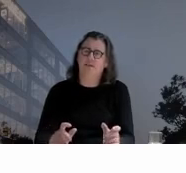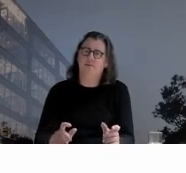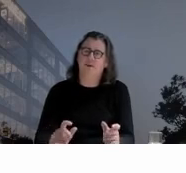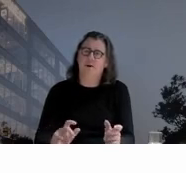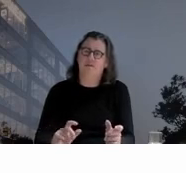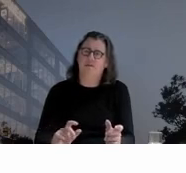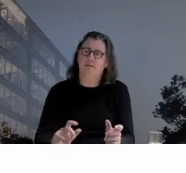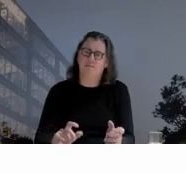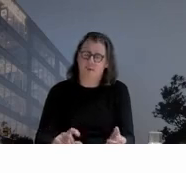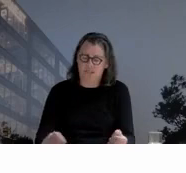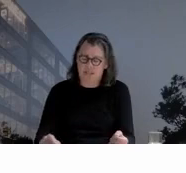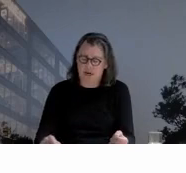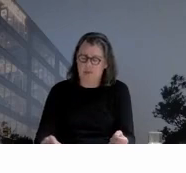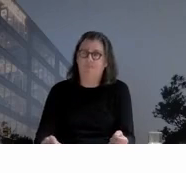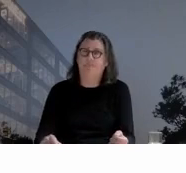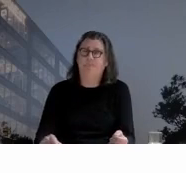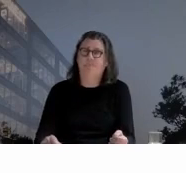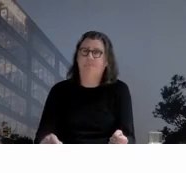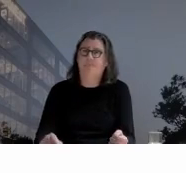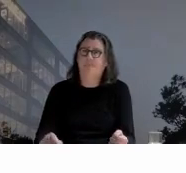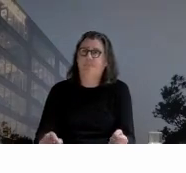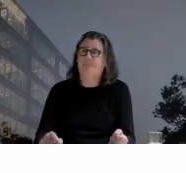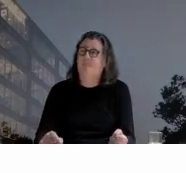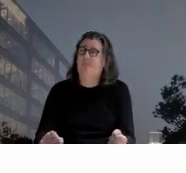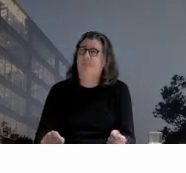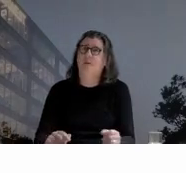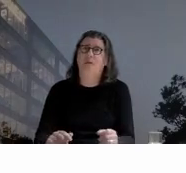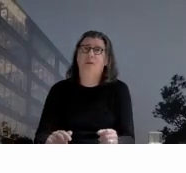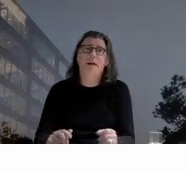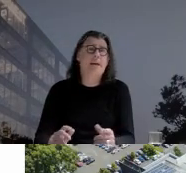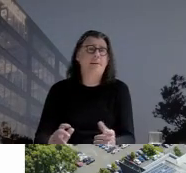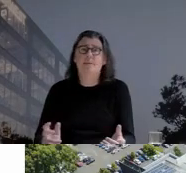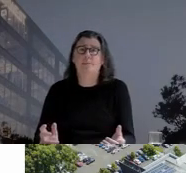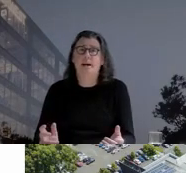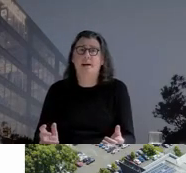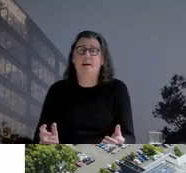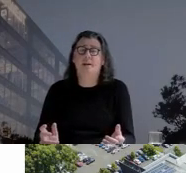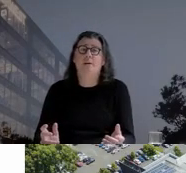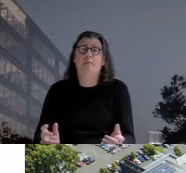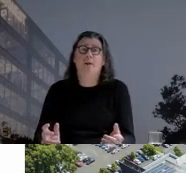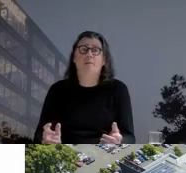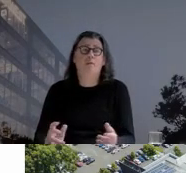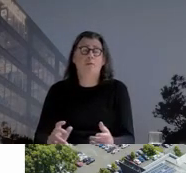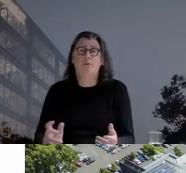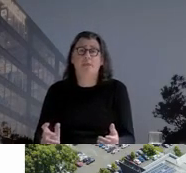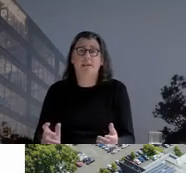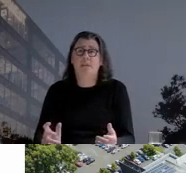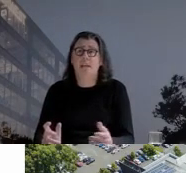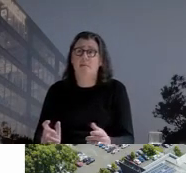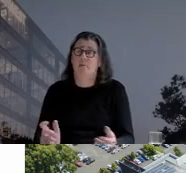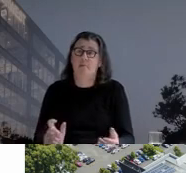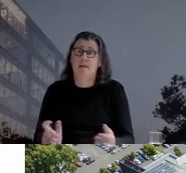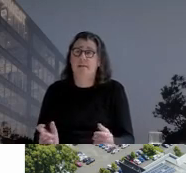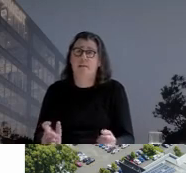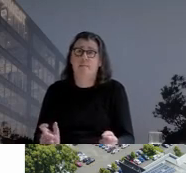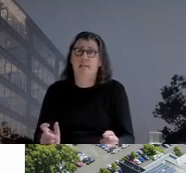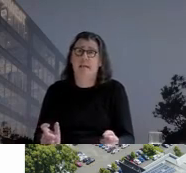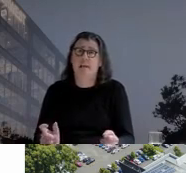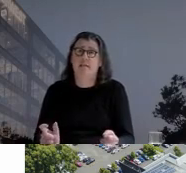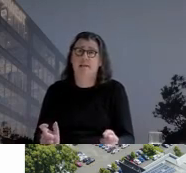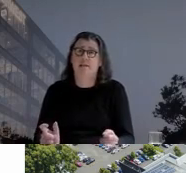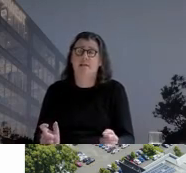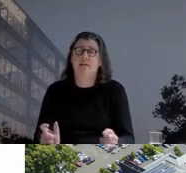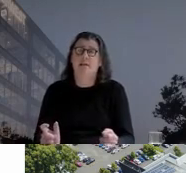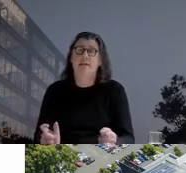facade in terms of embodied carbon. So how do we compare? Well, 478 was where we ended up on